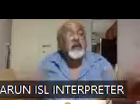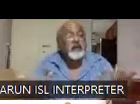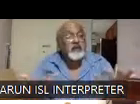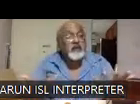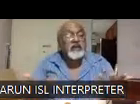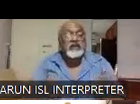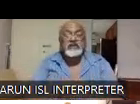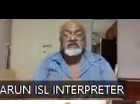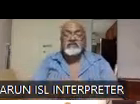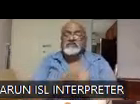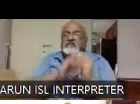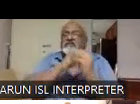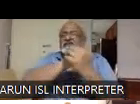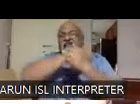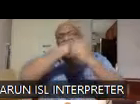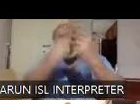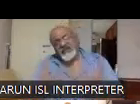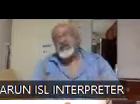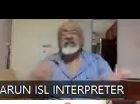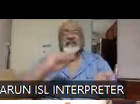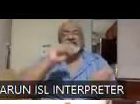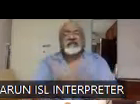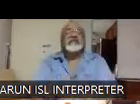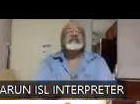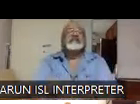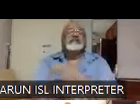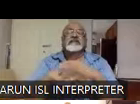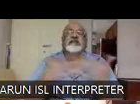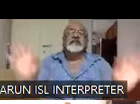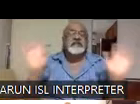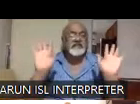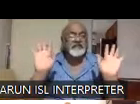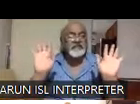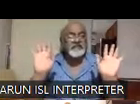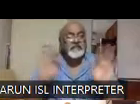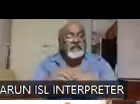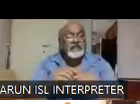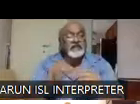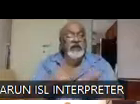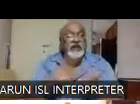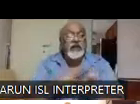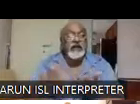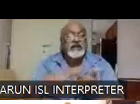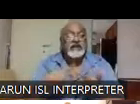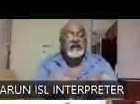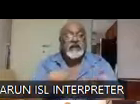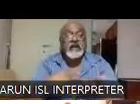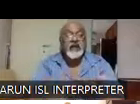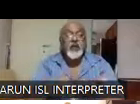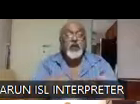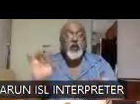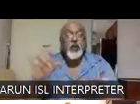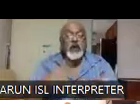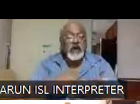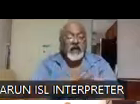done. So the entire picture completely changes. So this heterogeneity must be kept in